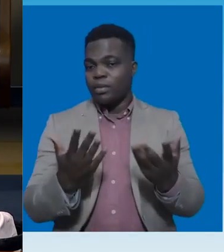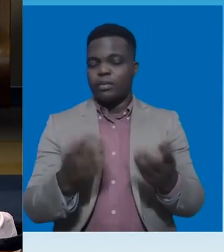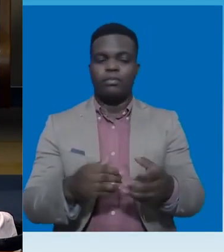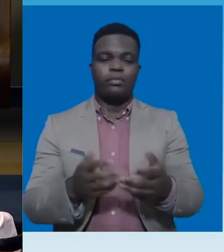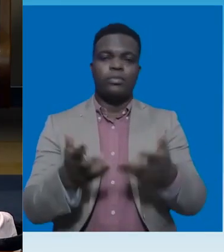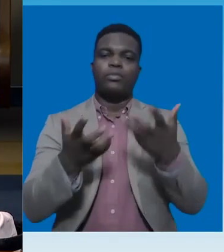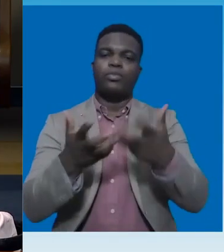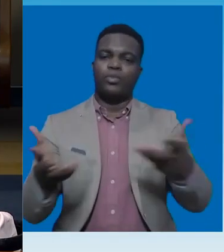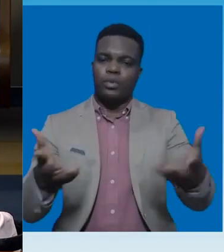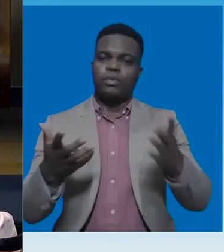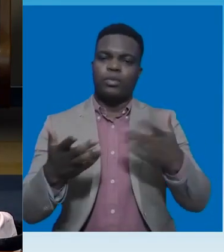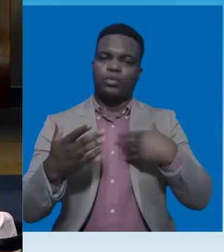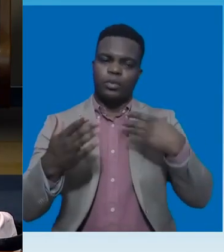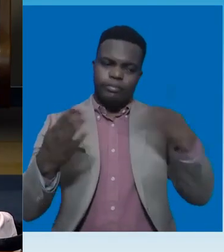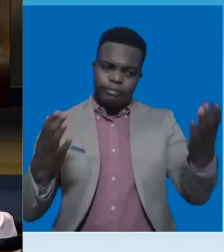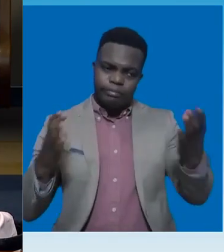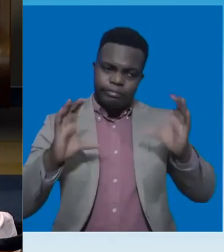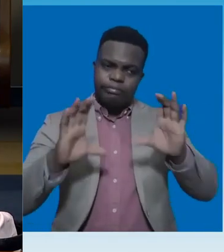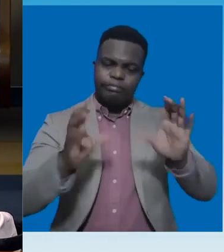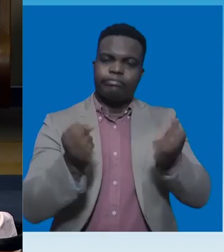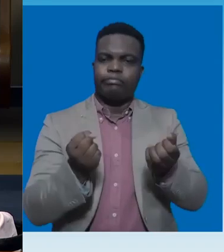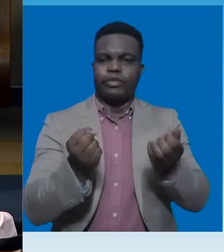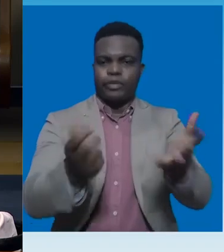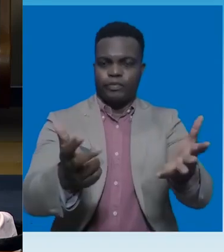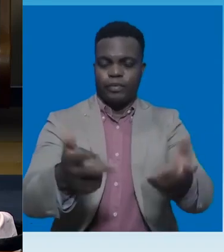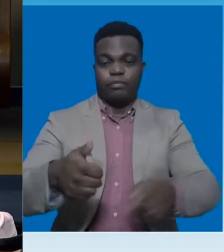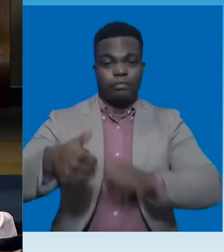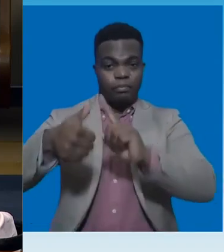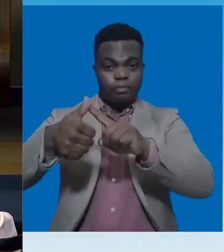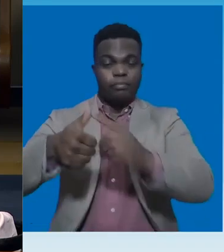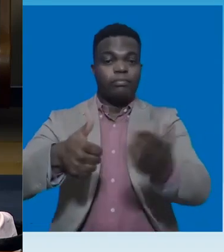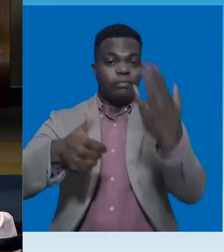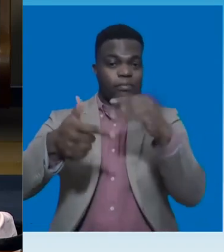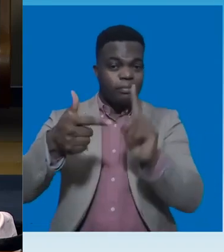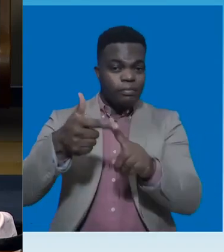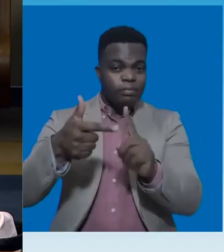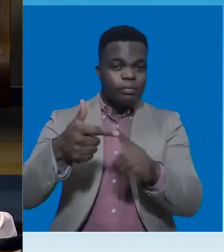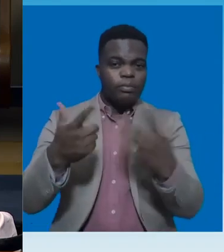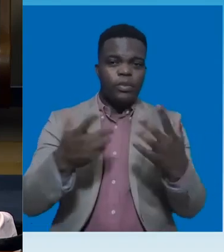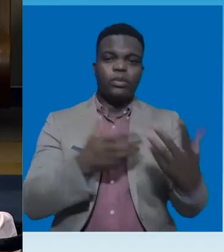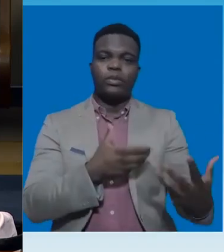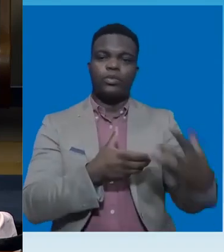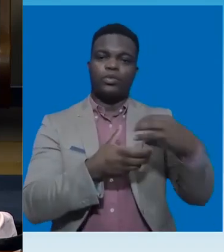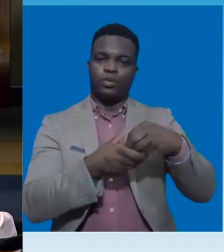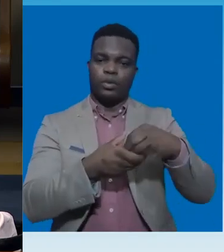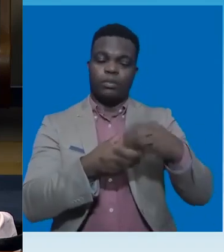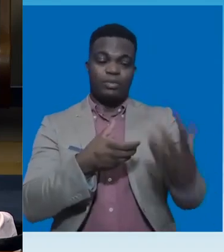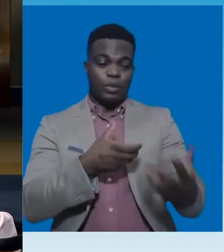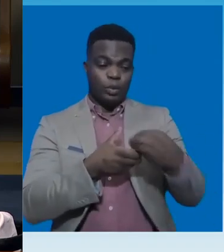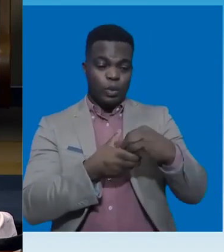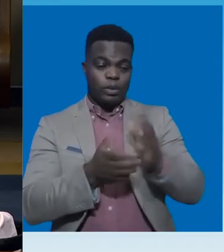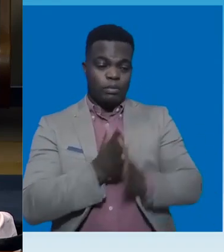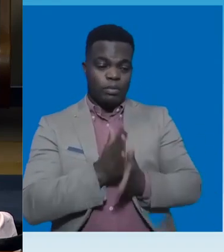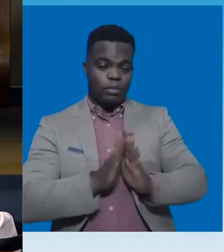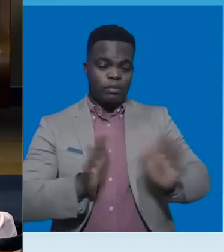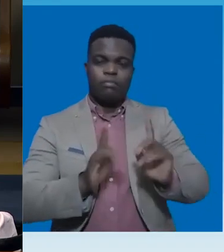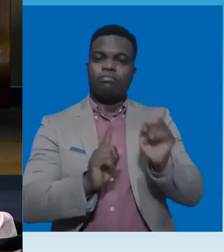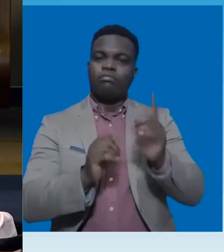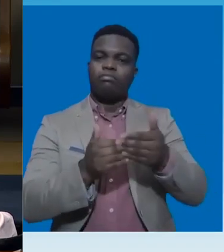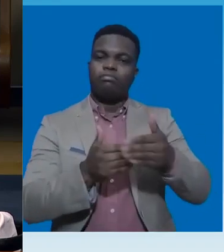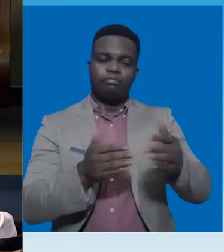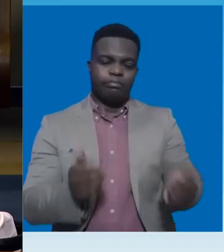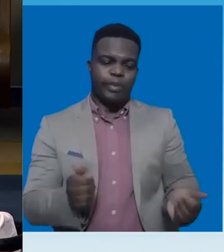from inclusion to co-creation. Meaningful participation of persons with disabilities and